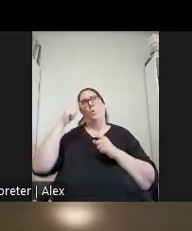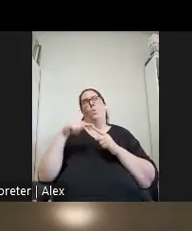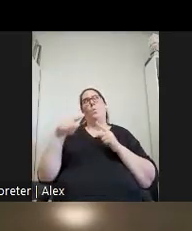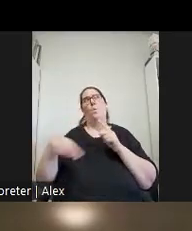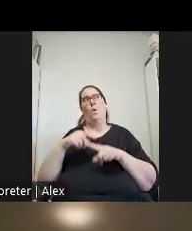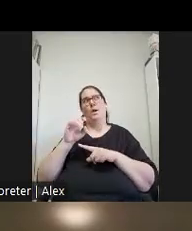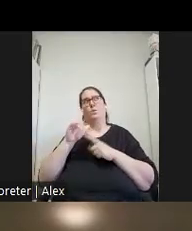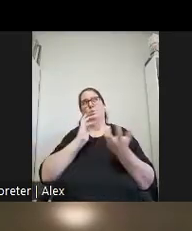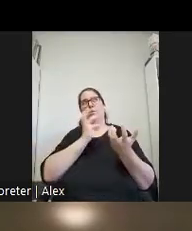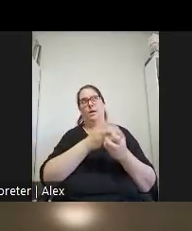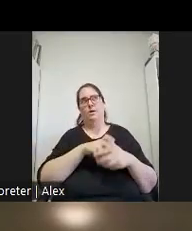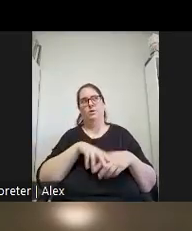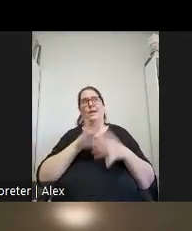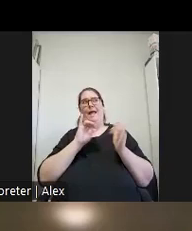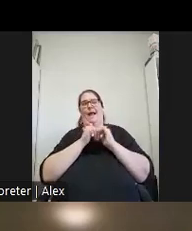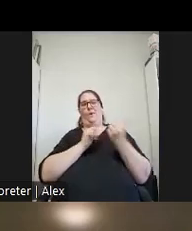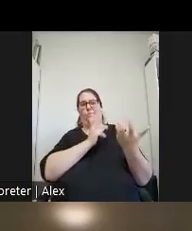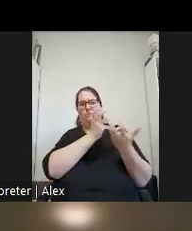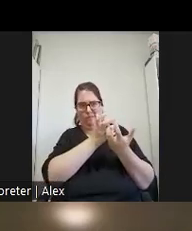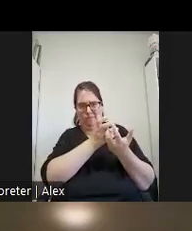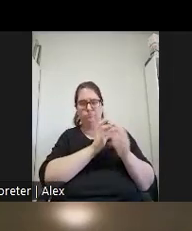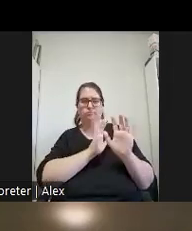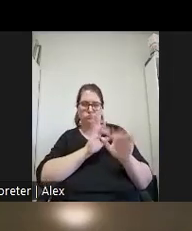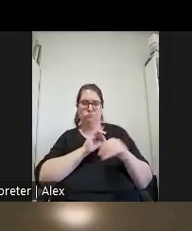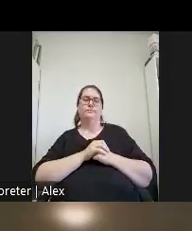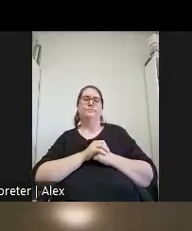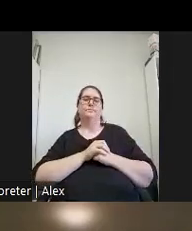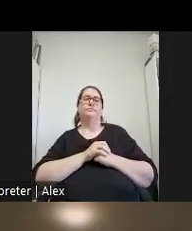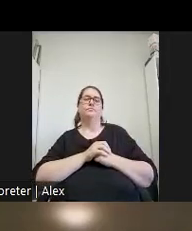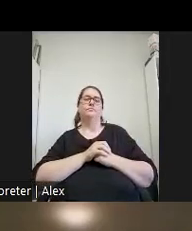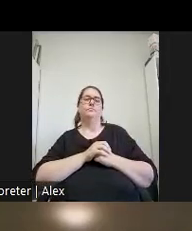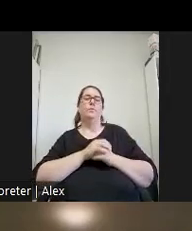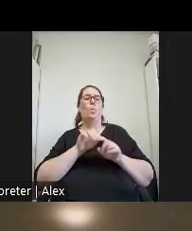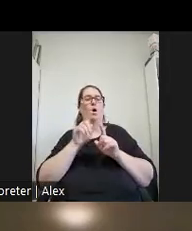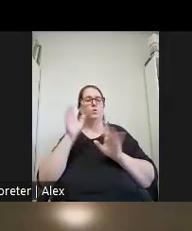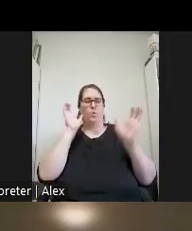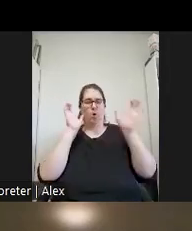how should a tool be used. We also heard a lot